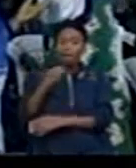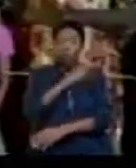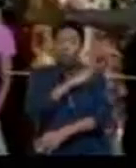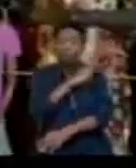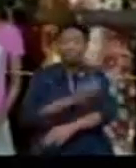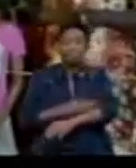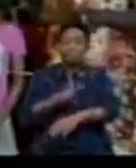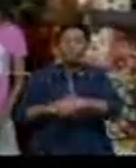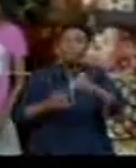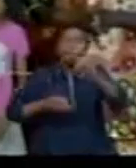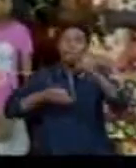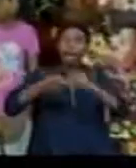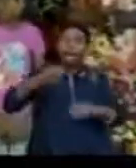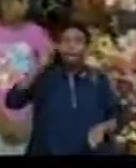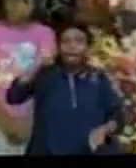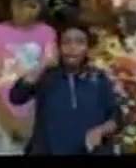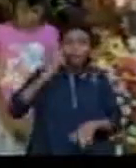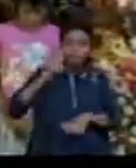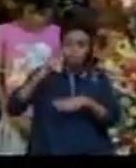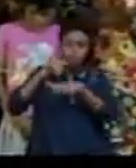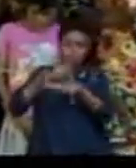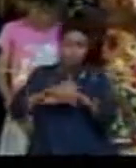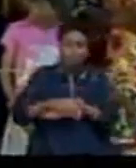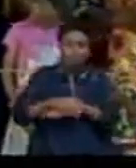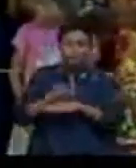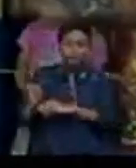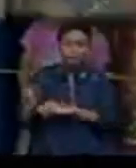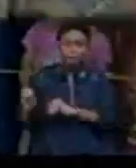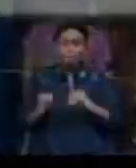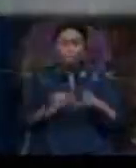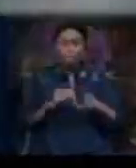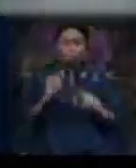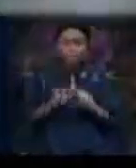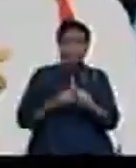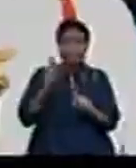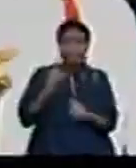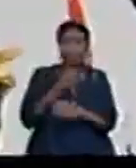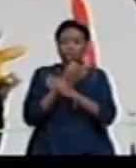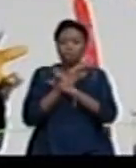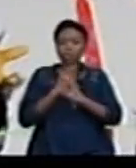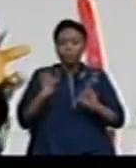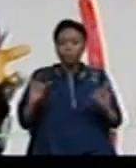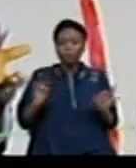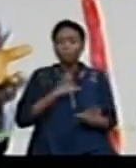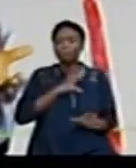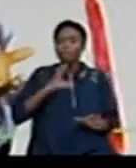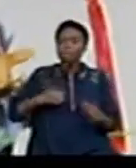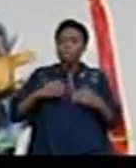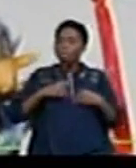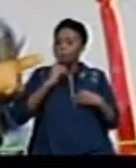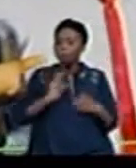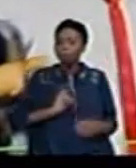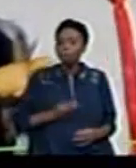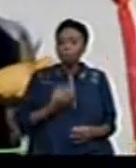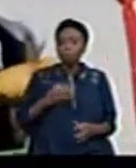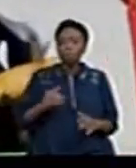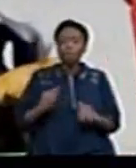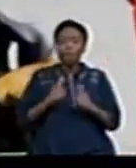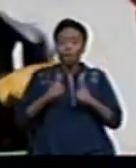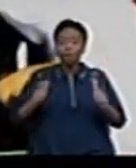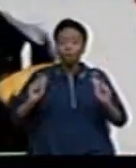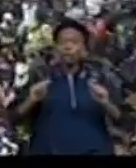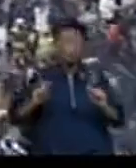high. He will set everyone free. Christ has assured us of great possibilities